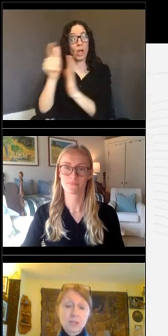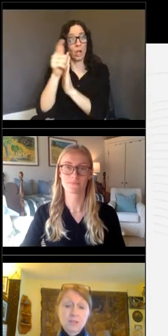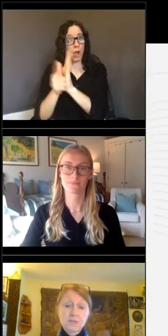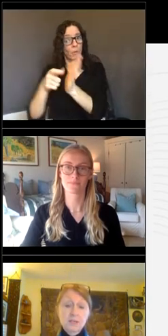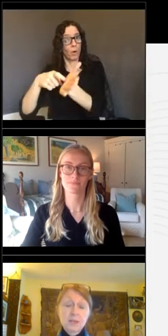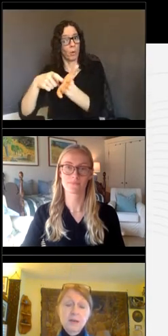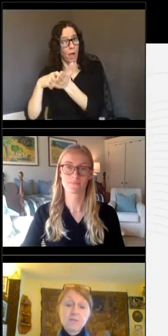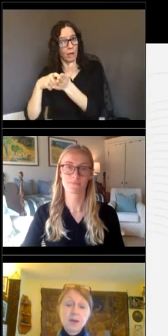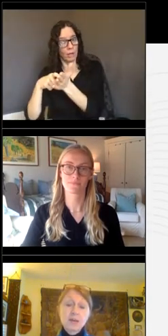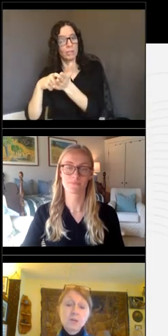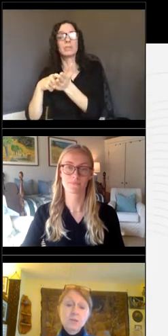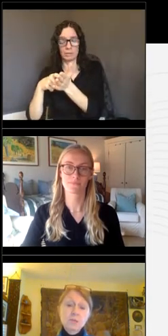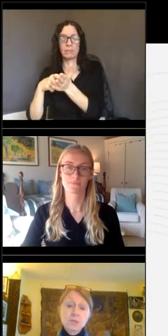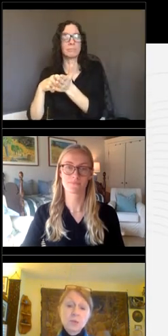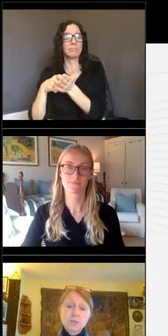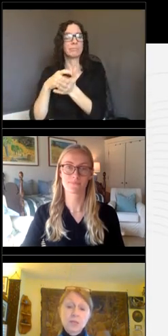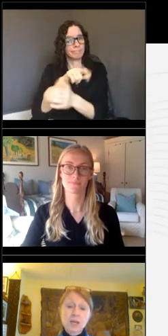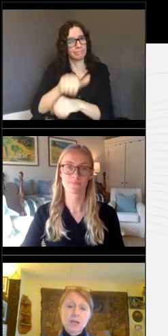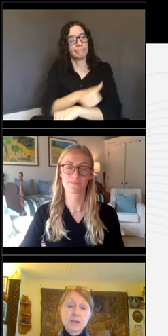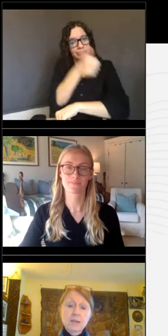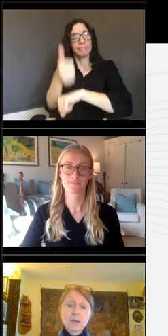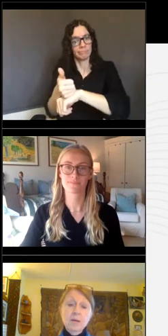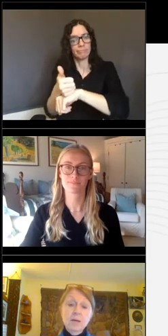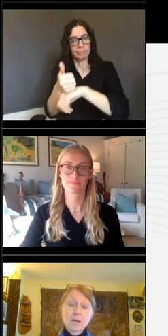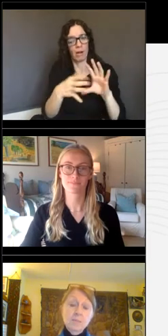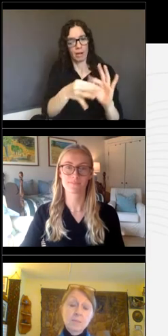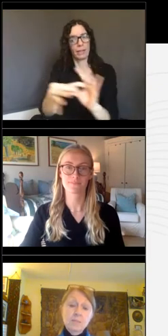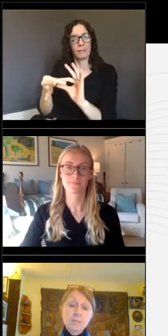at connectivity. Finally, we will close on